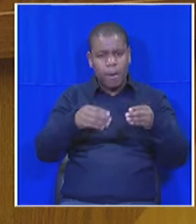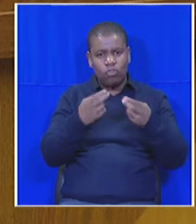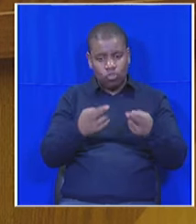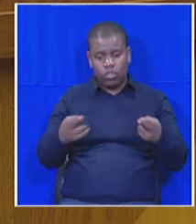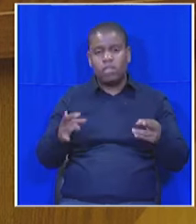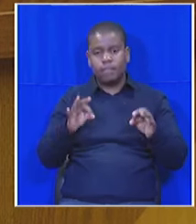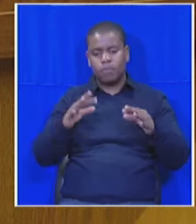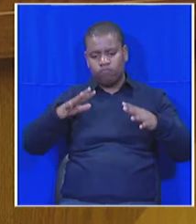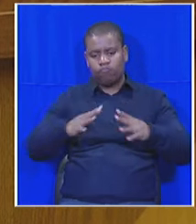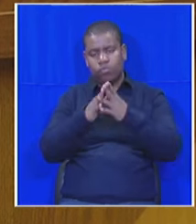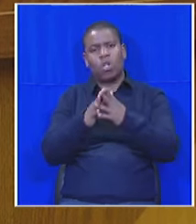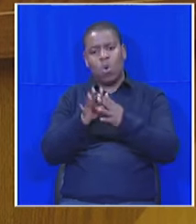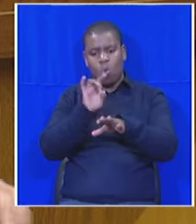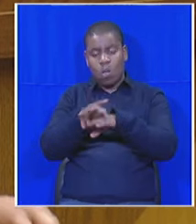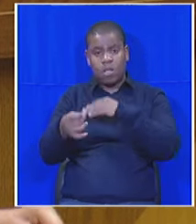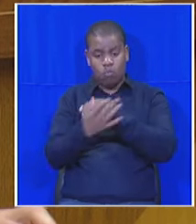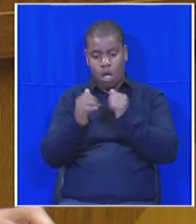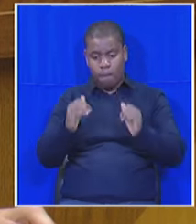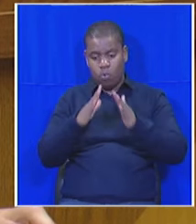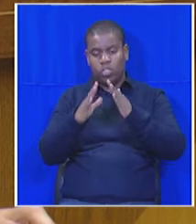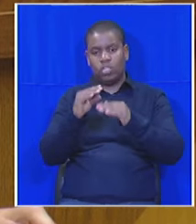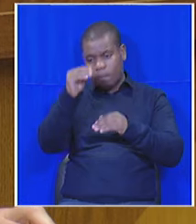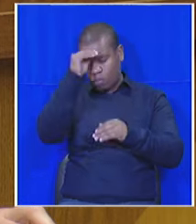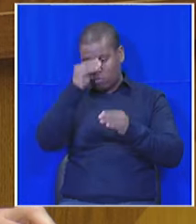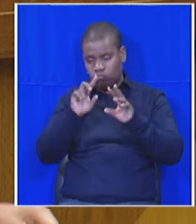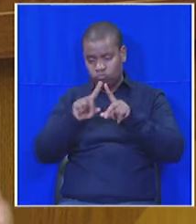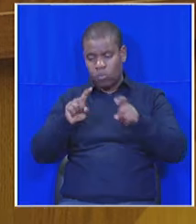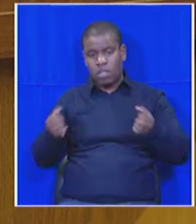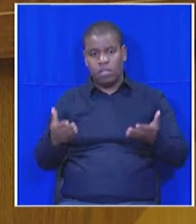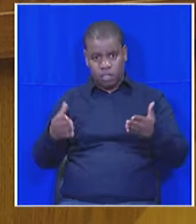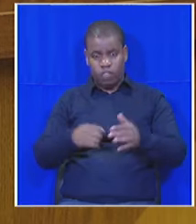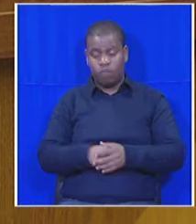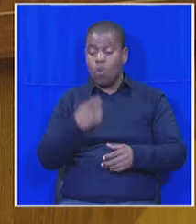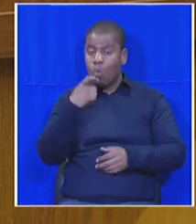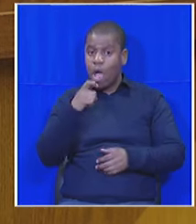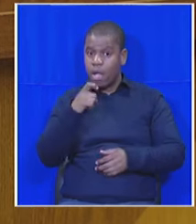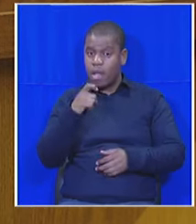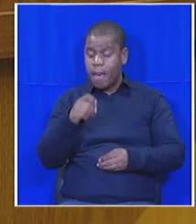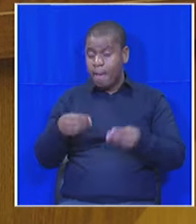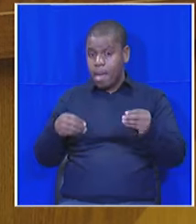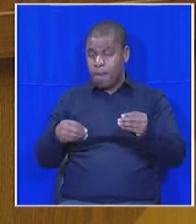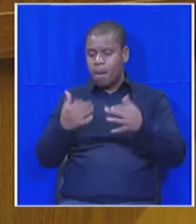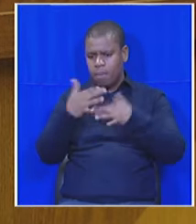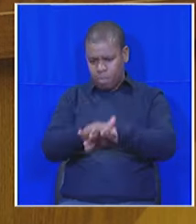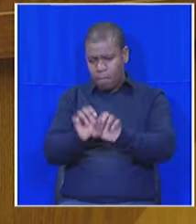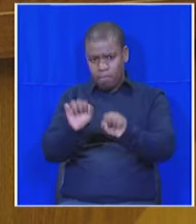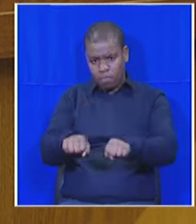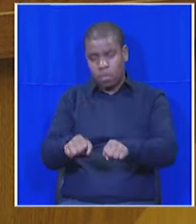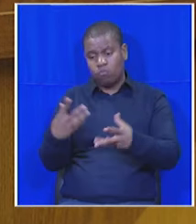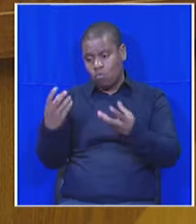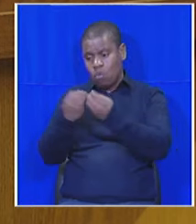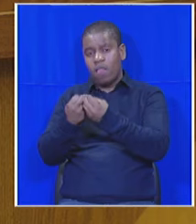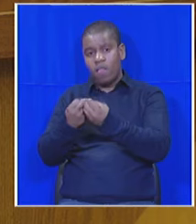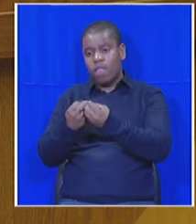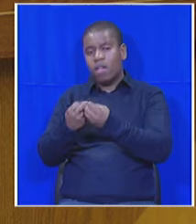collaborative, consultative approach to policing. The implementation of the White Paper on Policing by SAPS jointly with the Civilian Secretariat